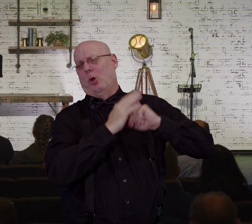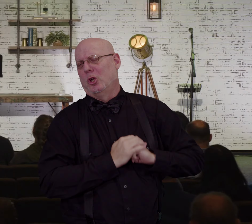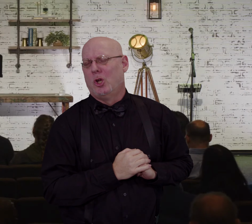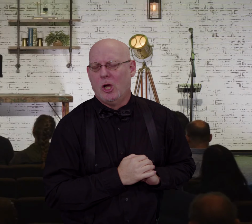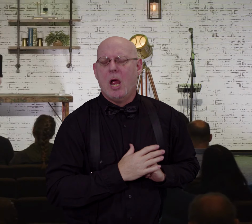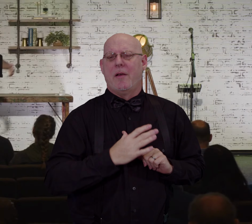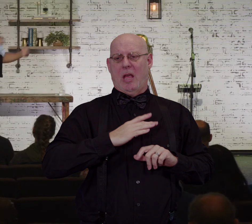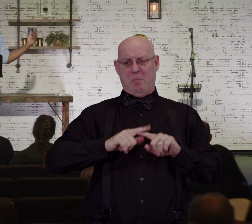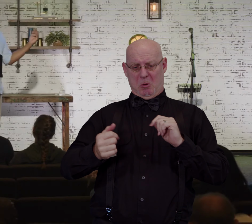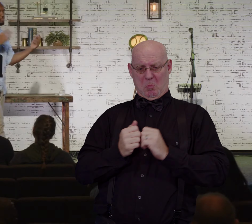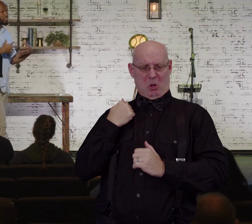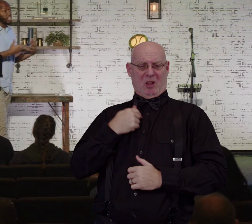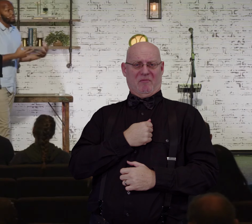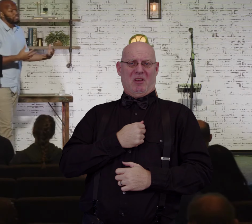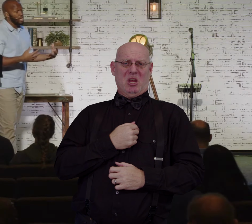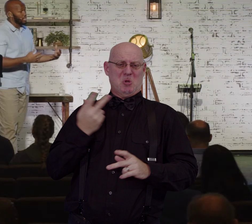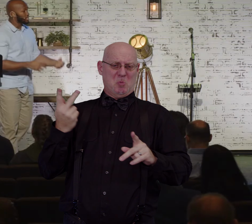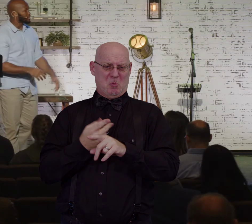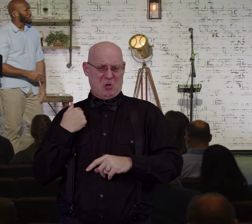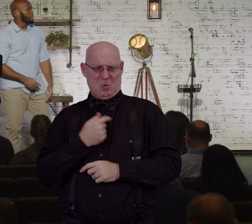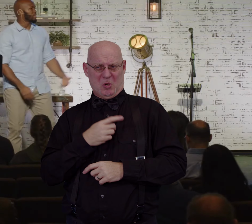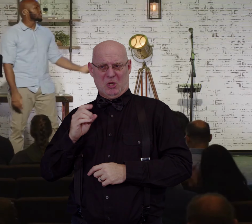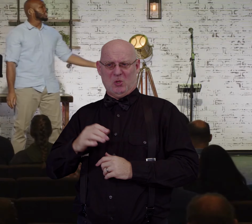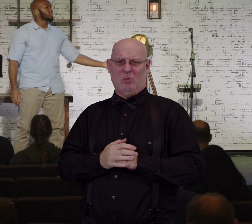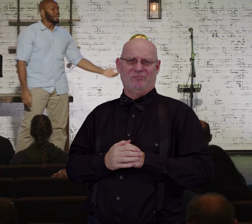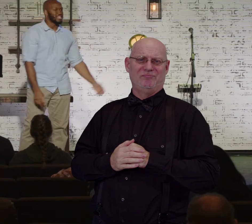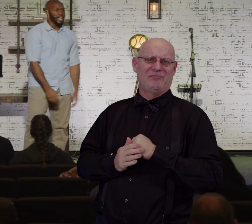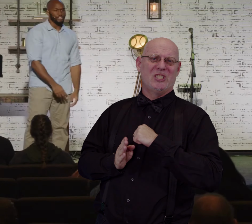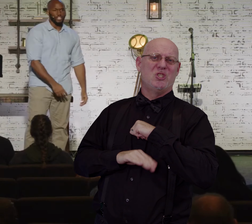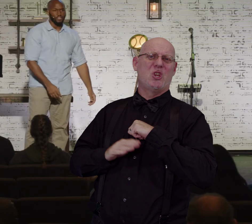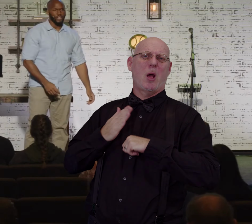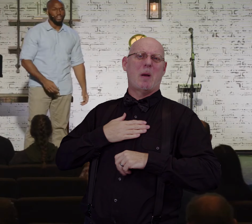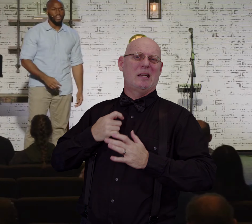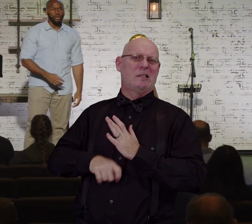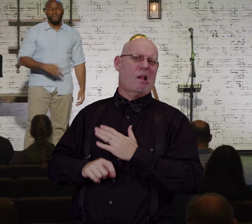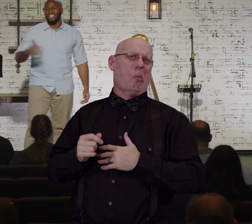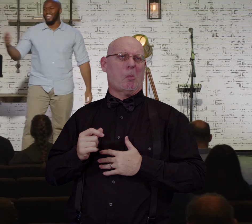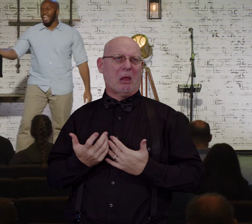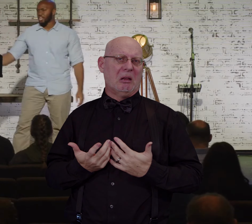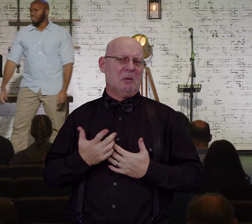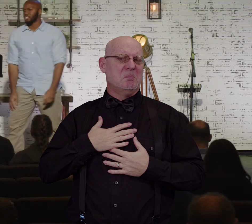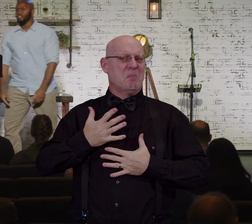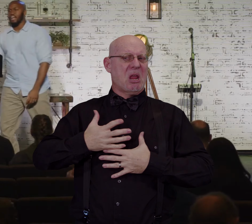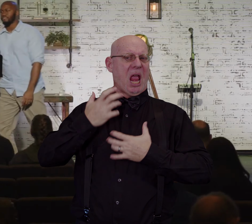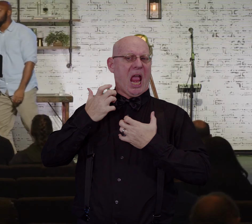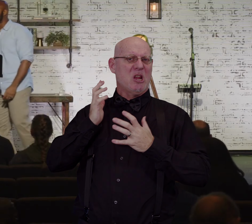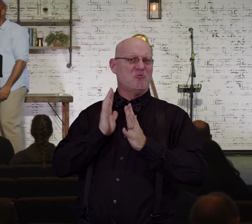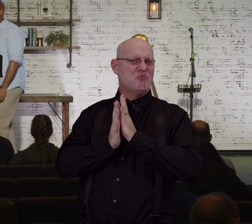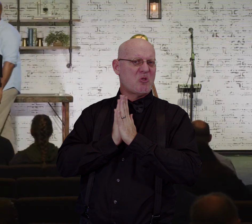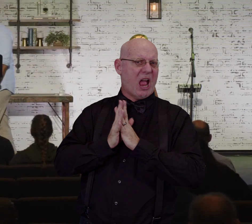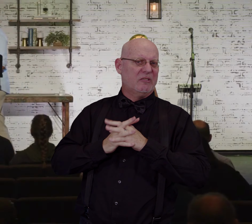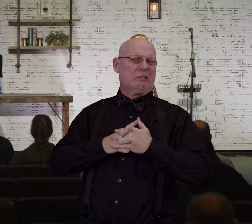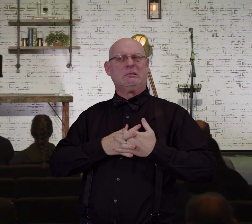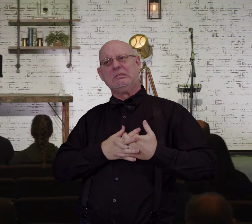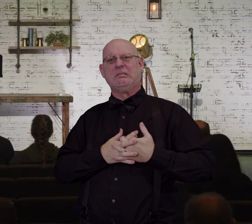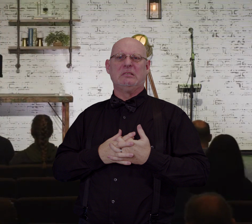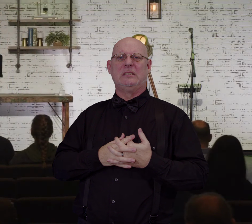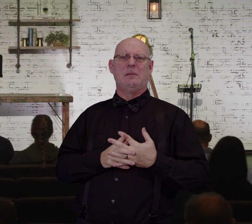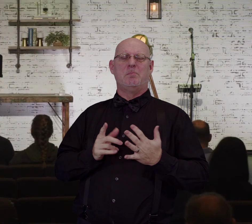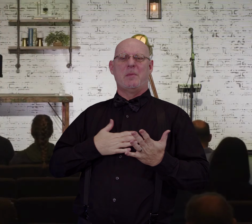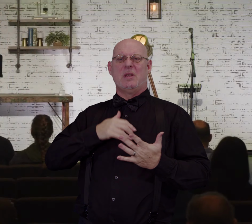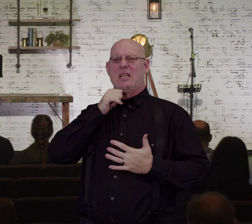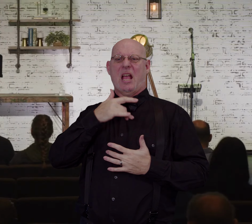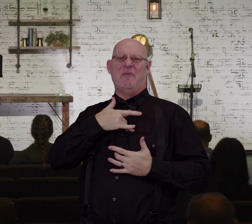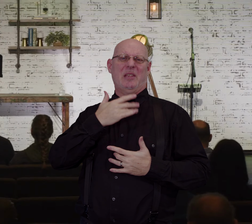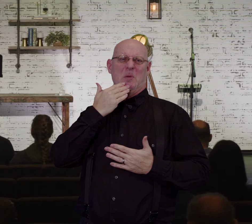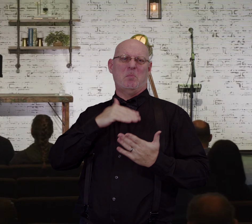for the majority of us, where the worst thing we feel like we've done is I may have cheated on my taxes here or there, or I might get angry in traffic, or something that we might not